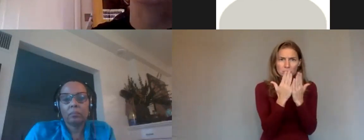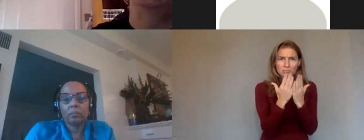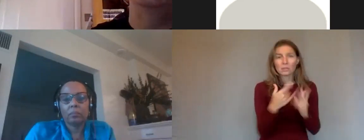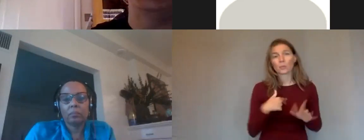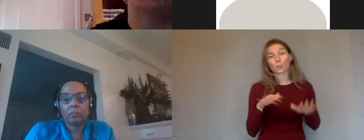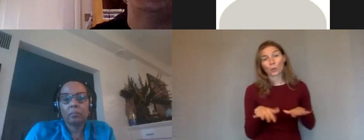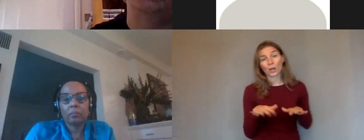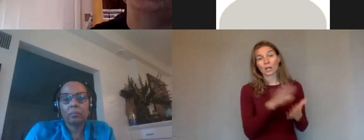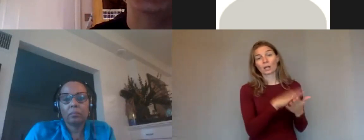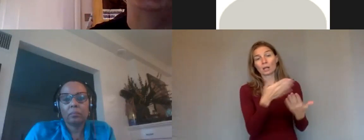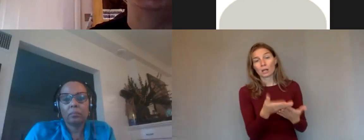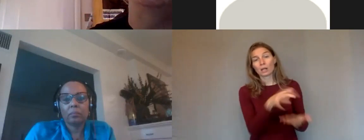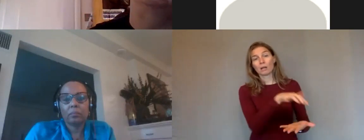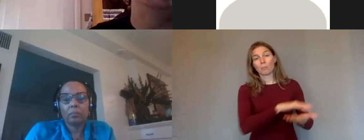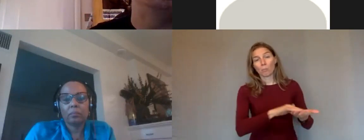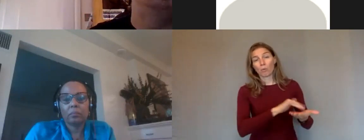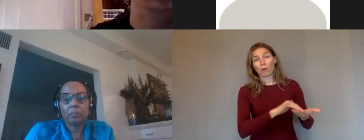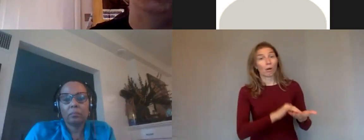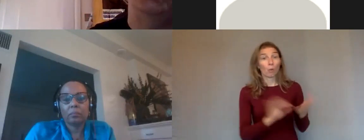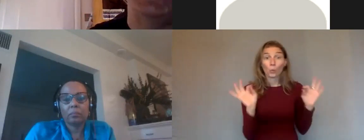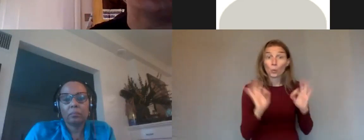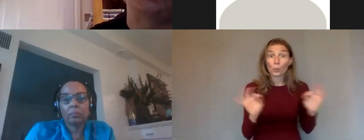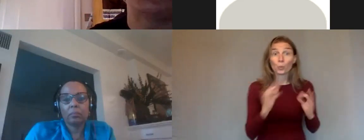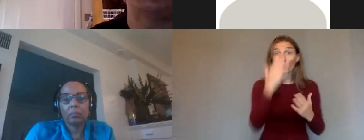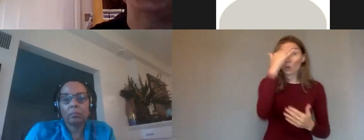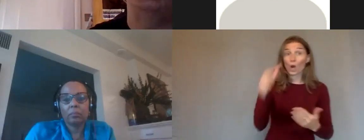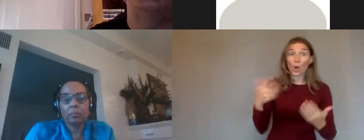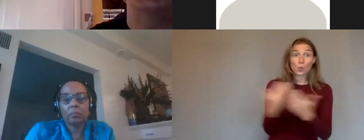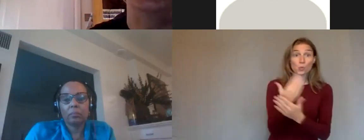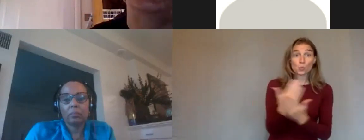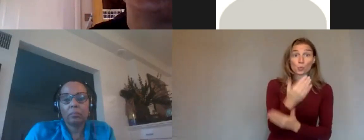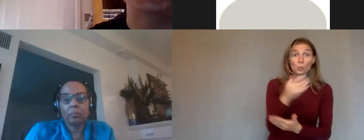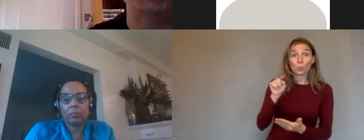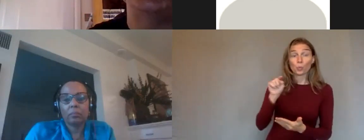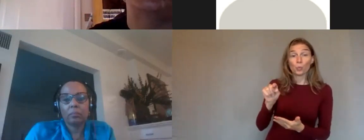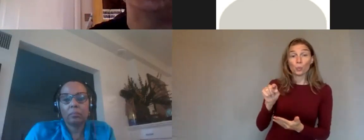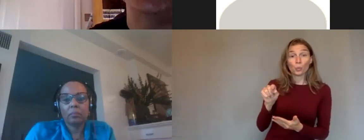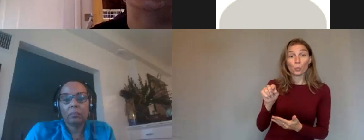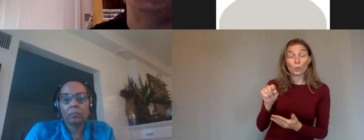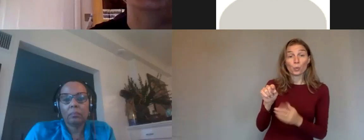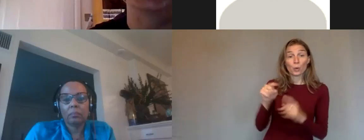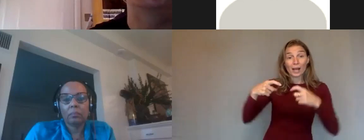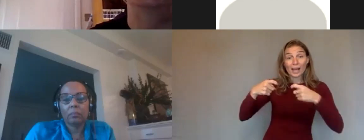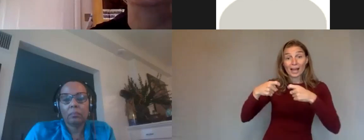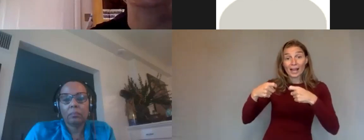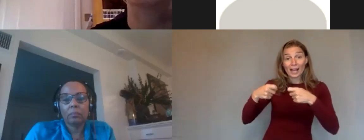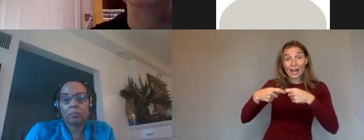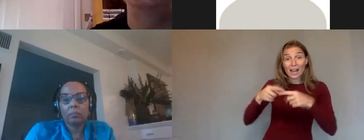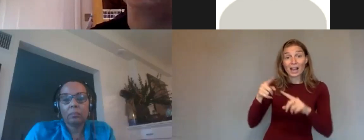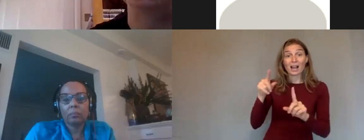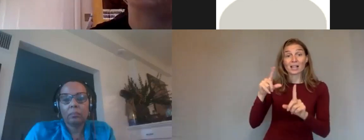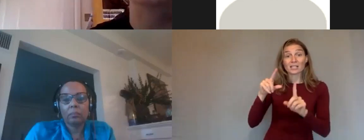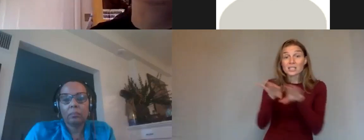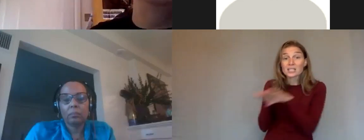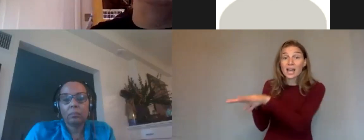services. And that's been brought about by new electronic standards and standardization around EPUB and all of